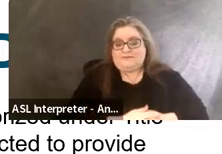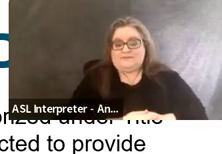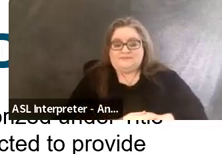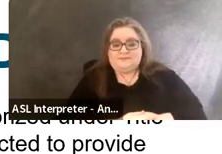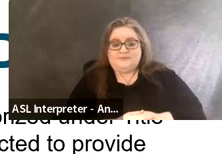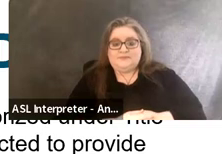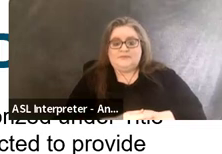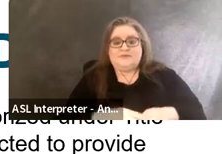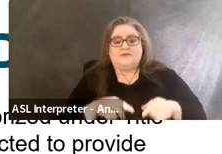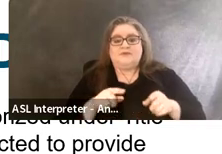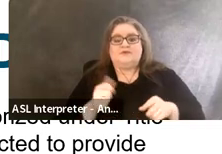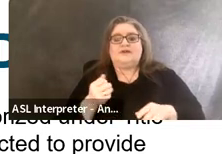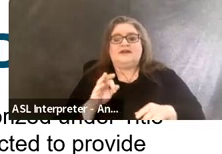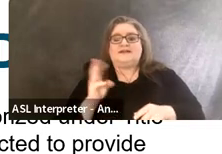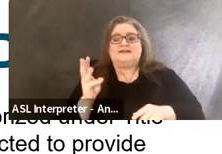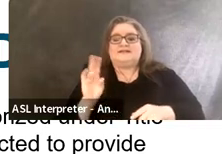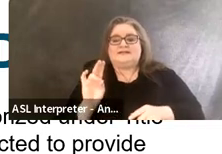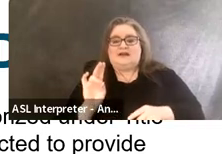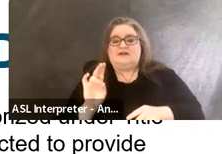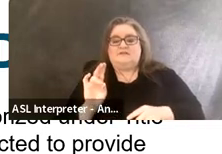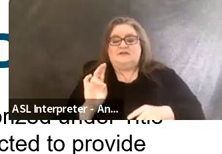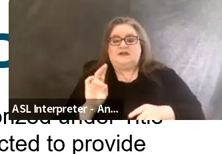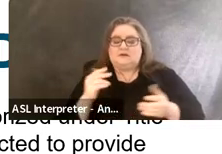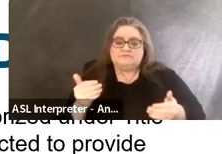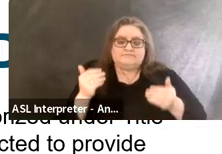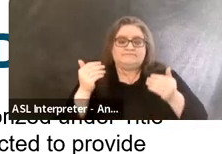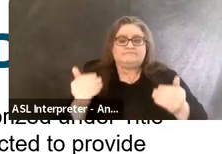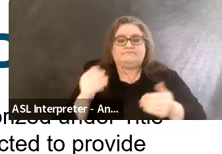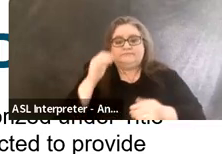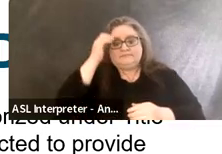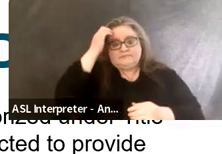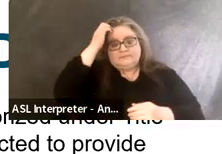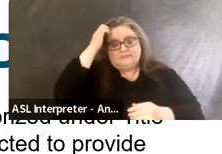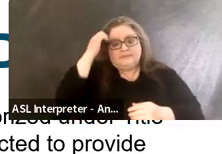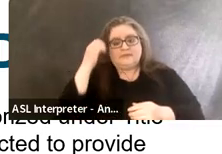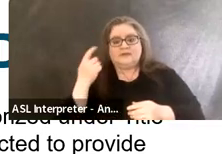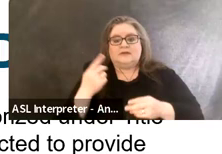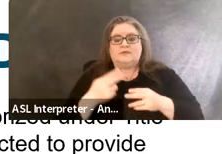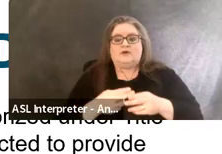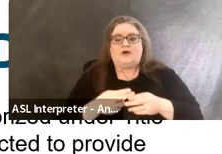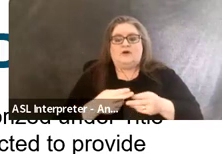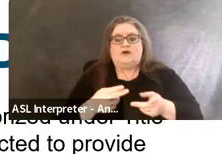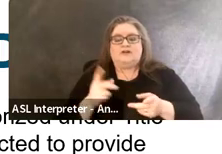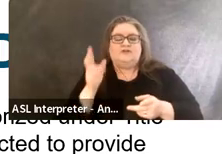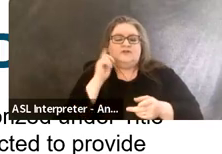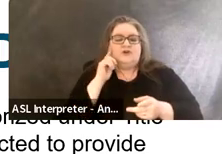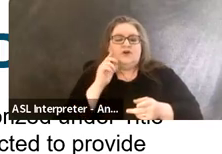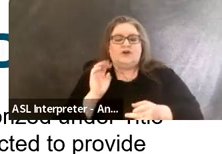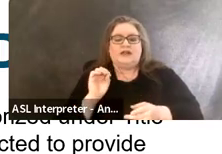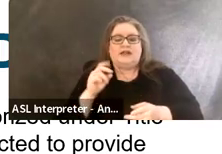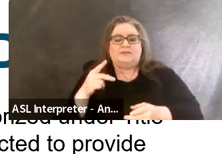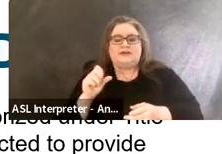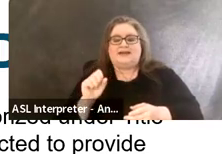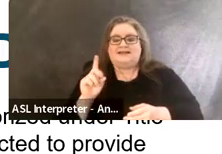In 1967, we moved on to what we term and what you've probably heard of